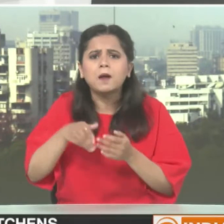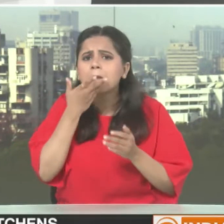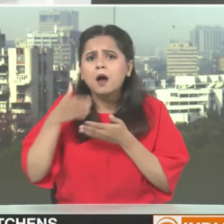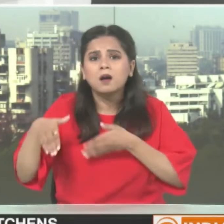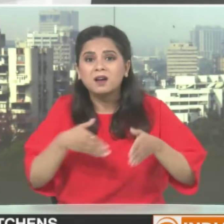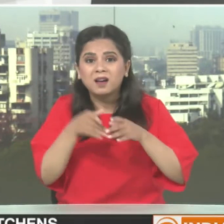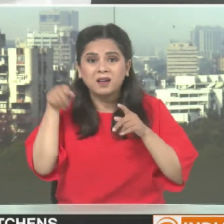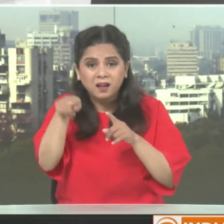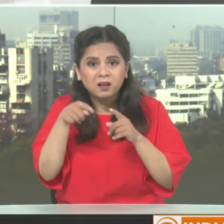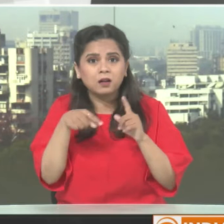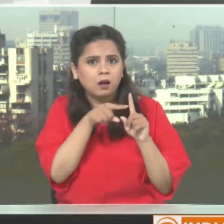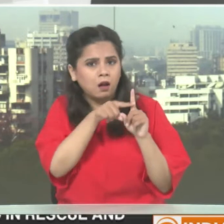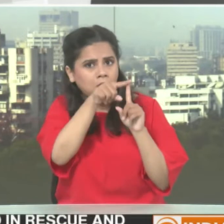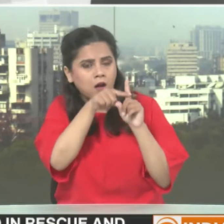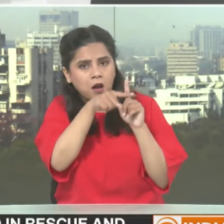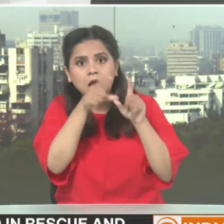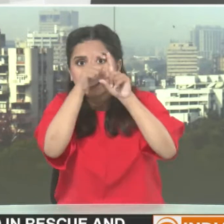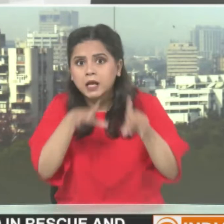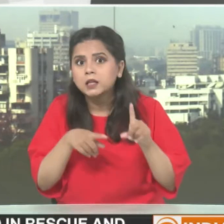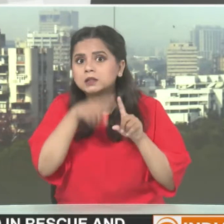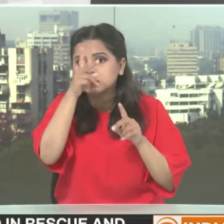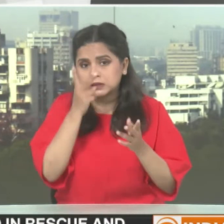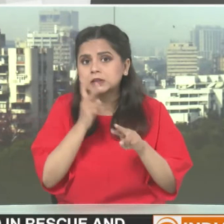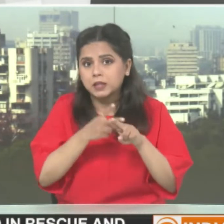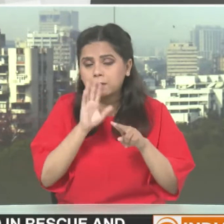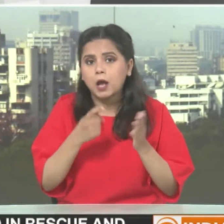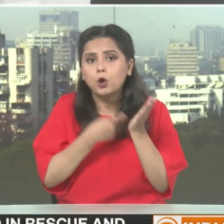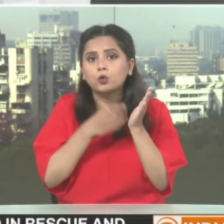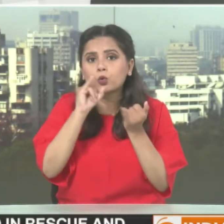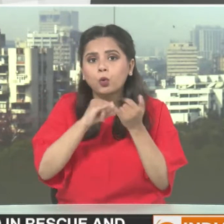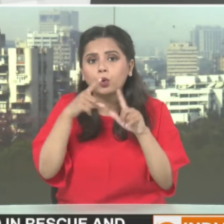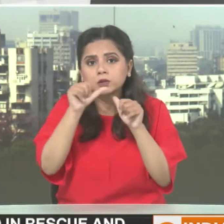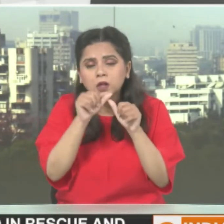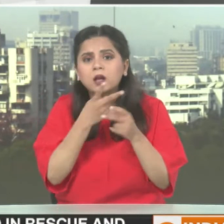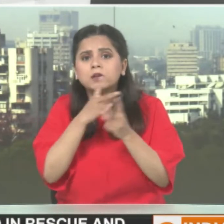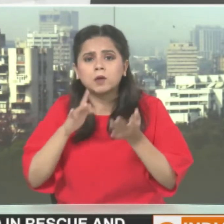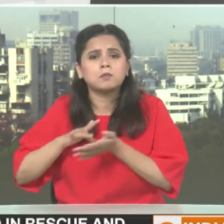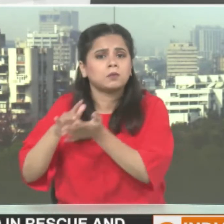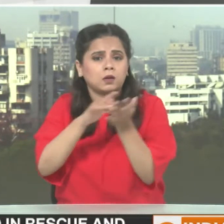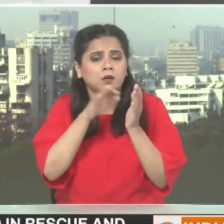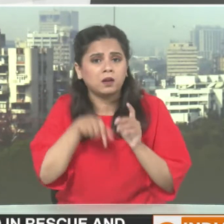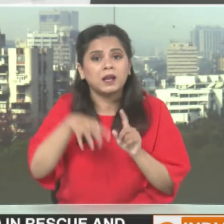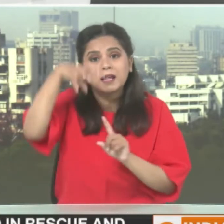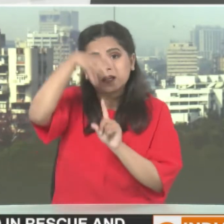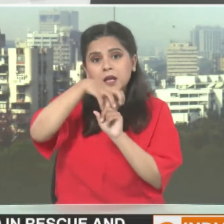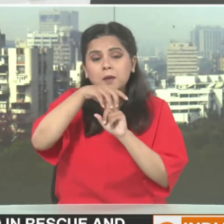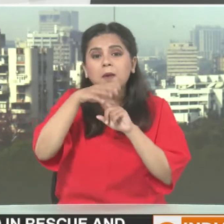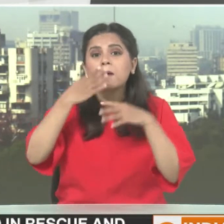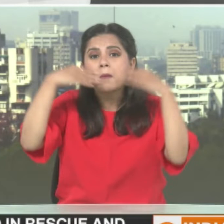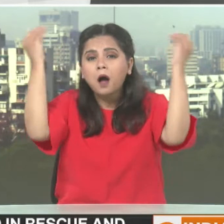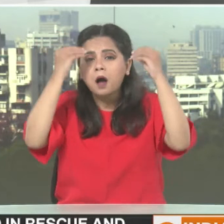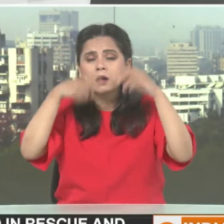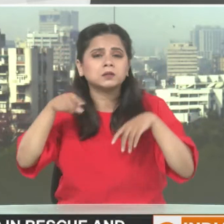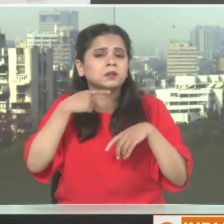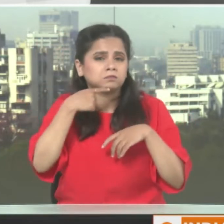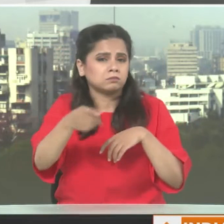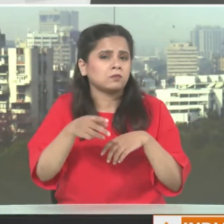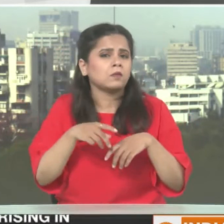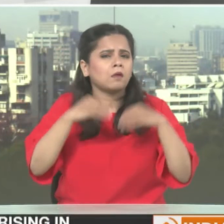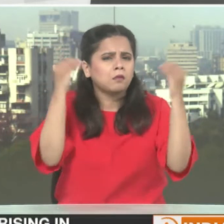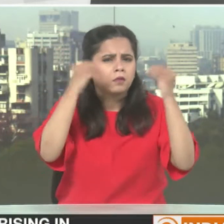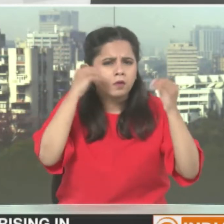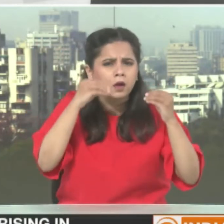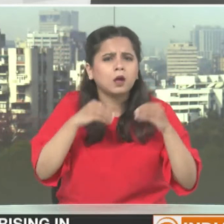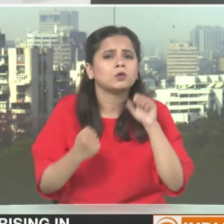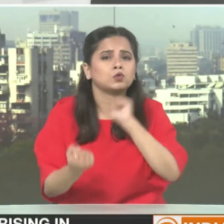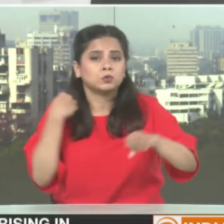still rising in Samastipur, Rosta and Khagadia. The Met Department has predicted moderate to heavy rainfall in